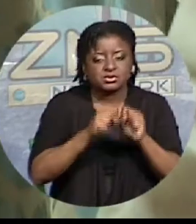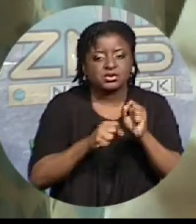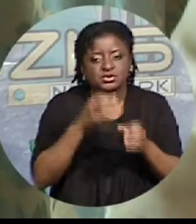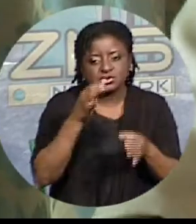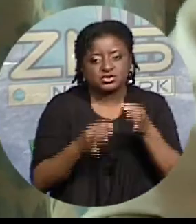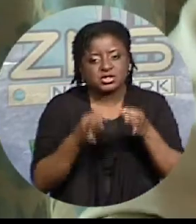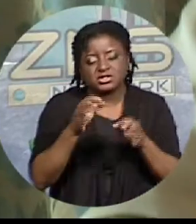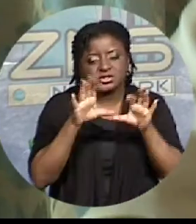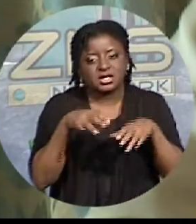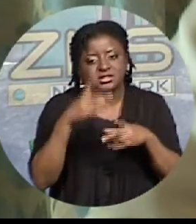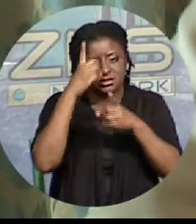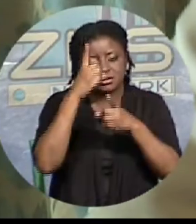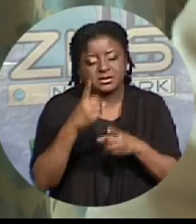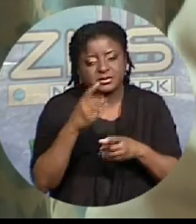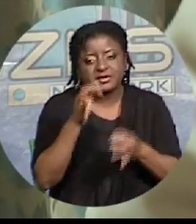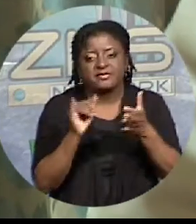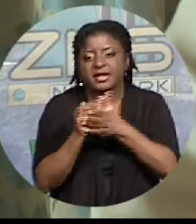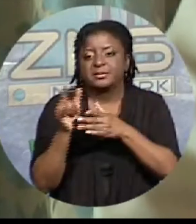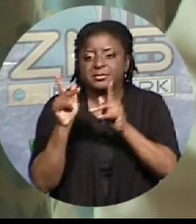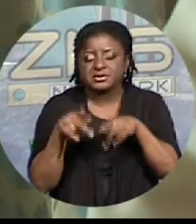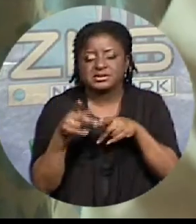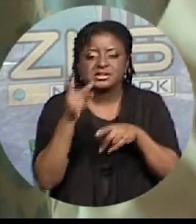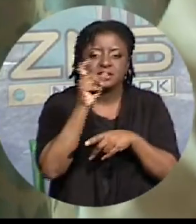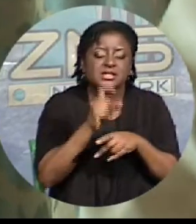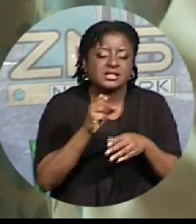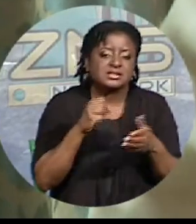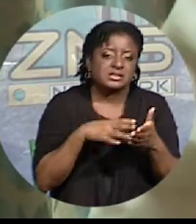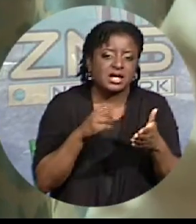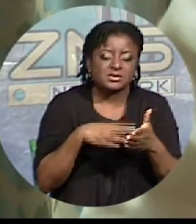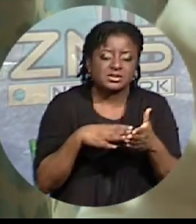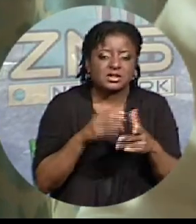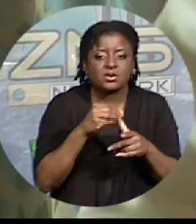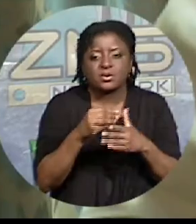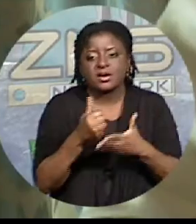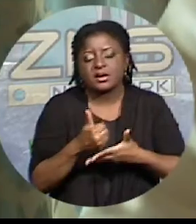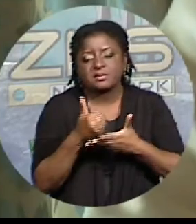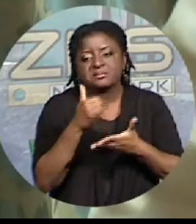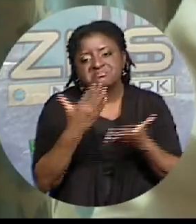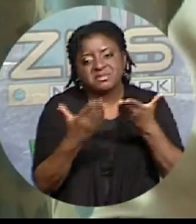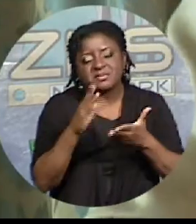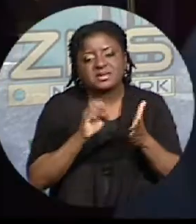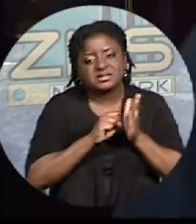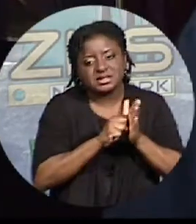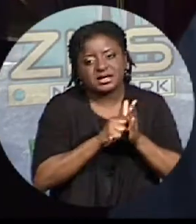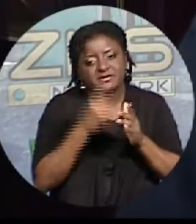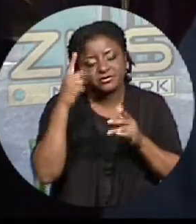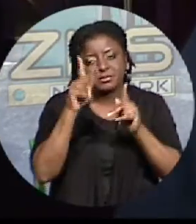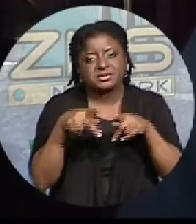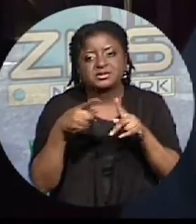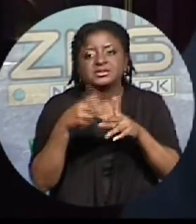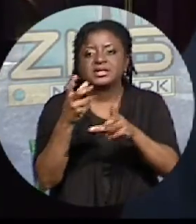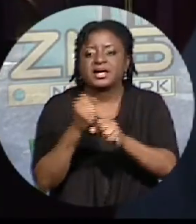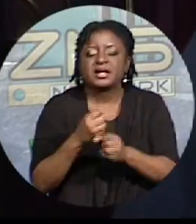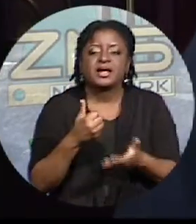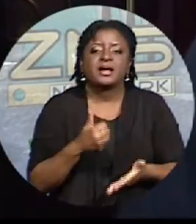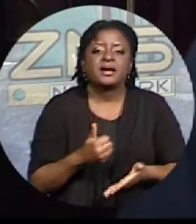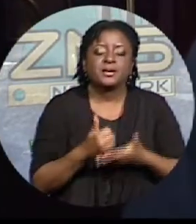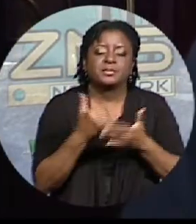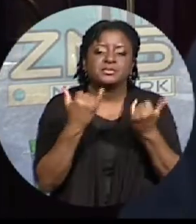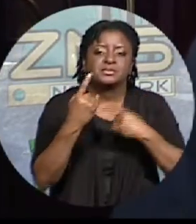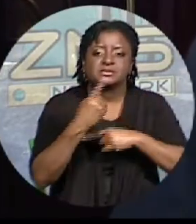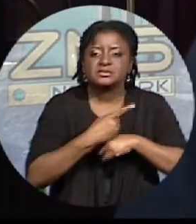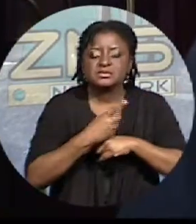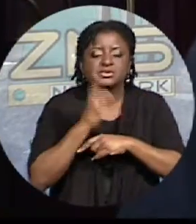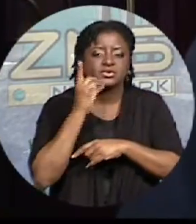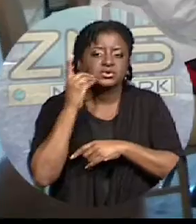needs some counseling, whether they need help. Because that might be the sign for a person to get help. Today's domestic